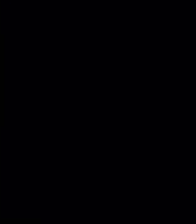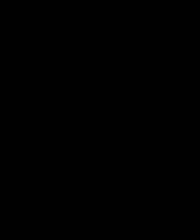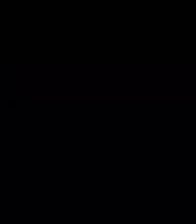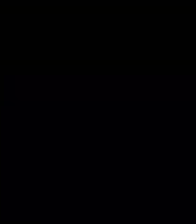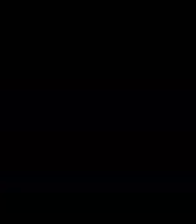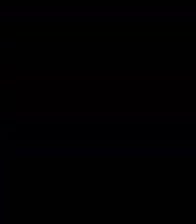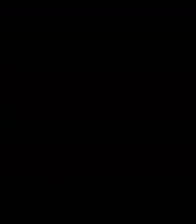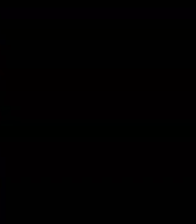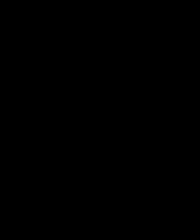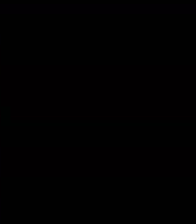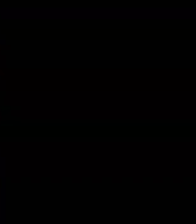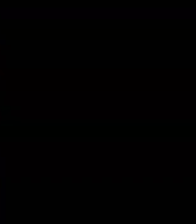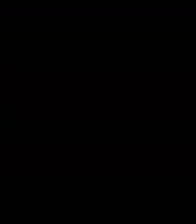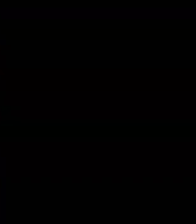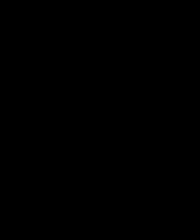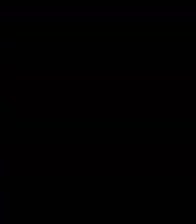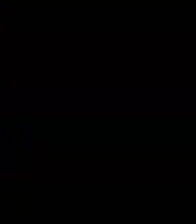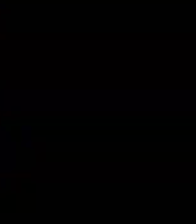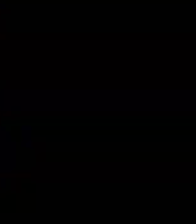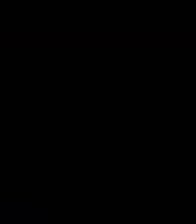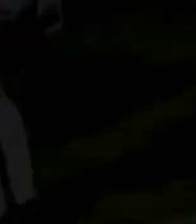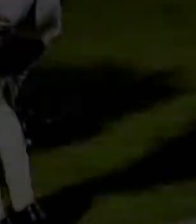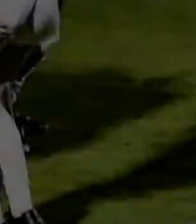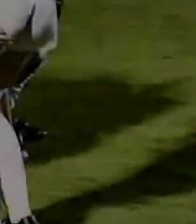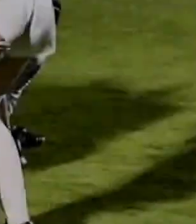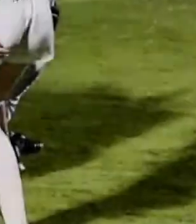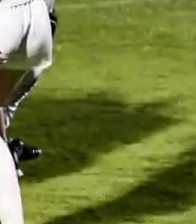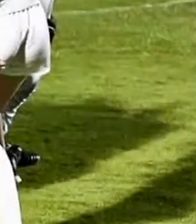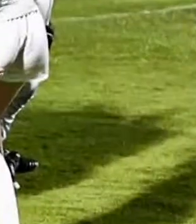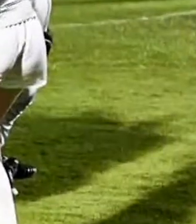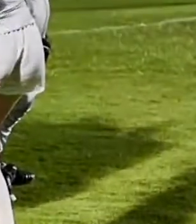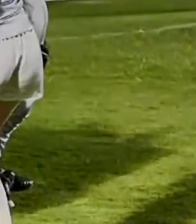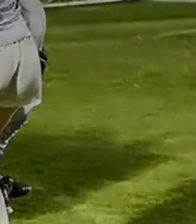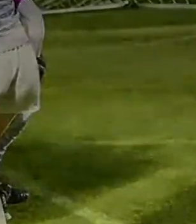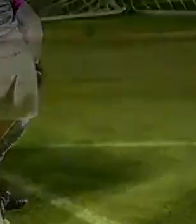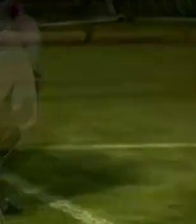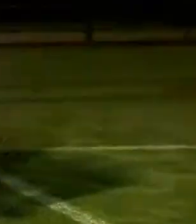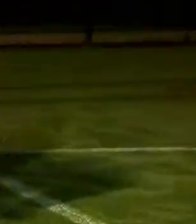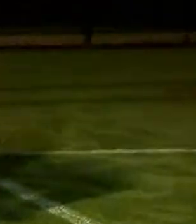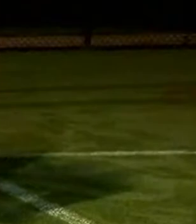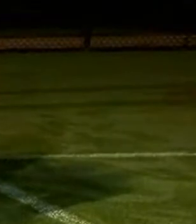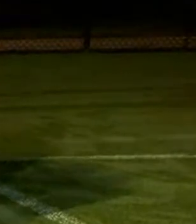my mind, think about you all the time. Got to get to know. Champion.